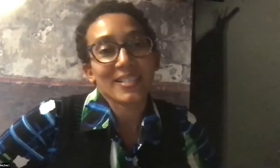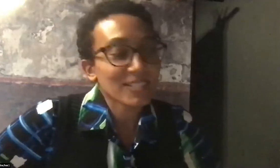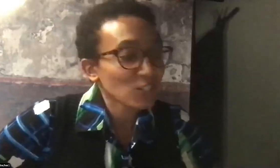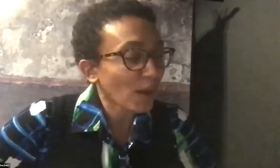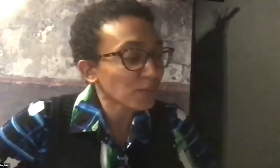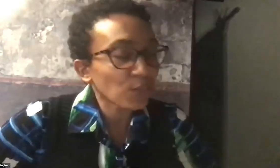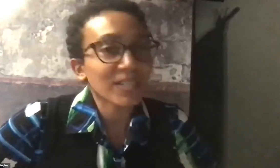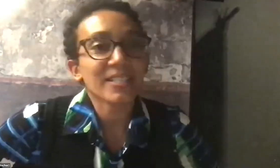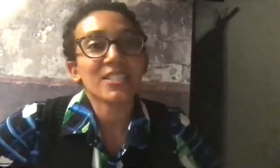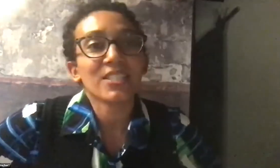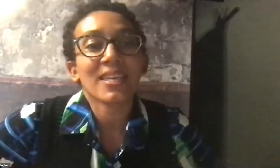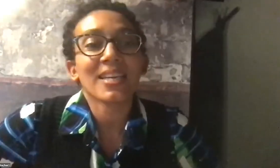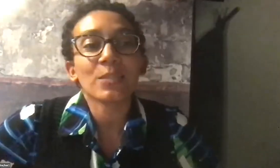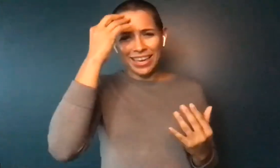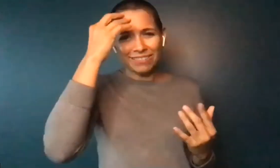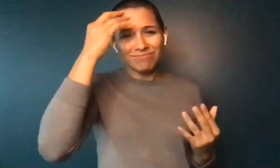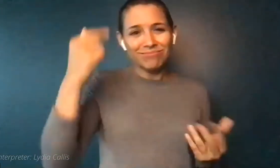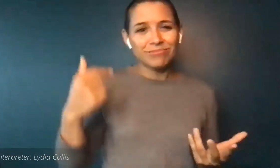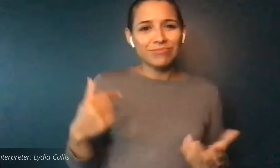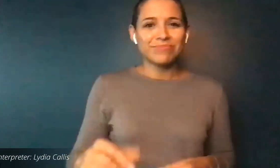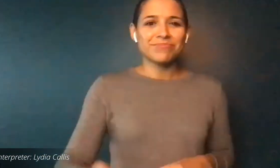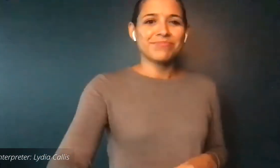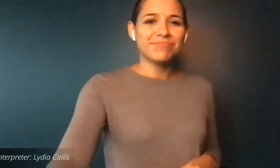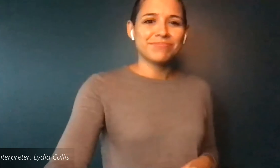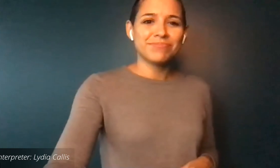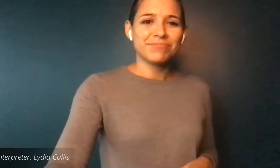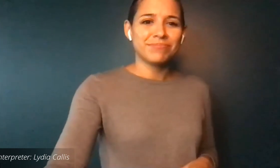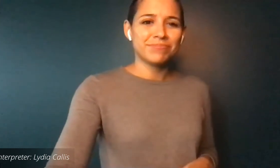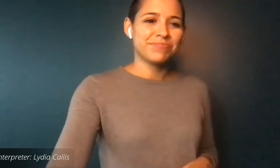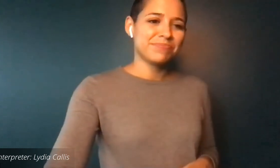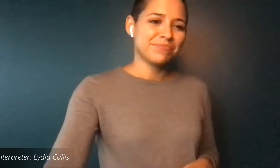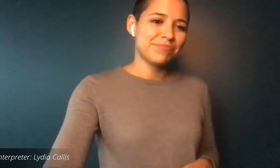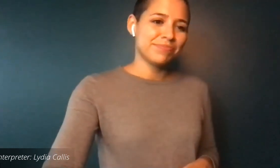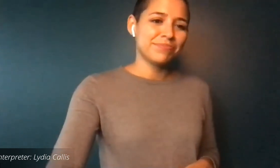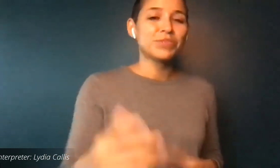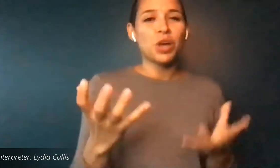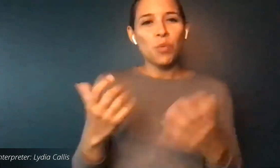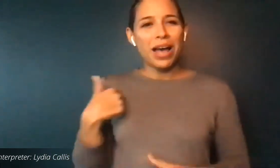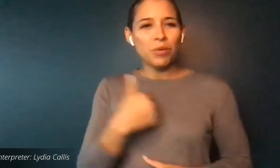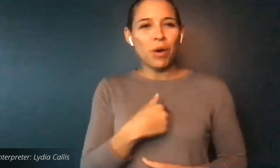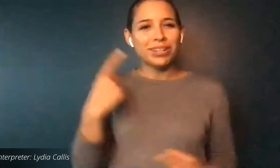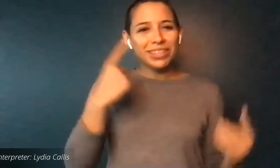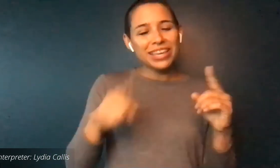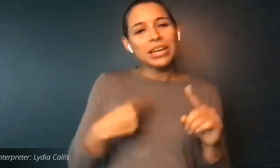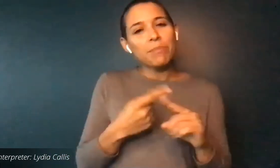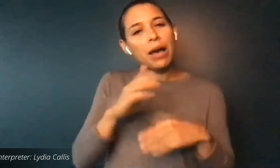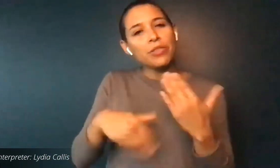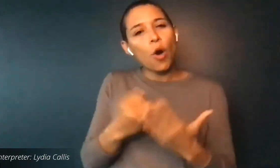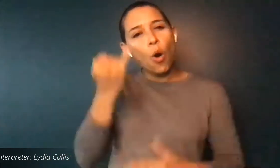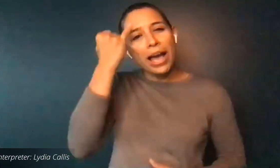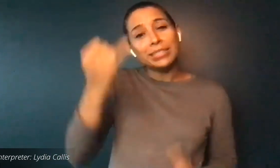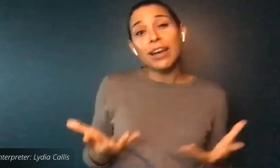And so I really wanted us to think explicitly about the idea of femme intelligence